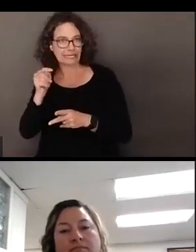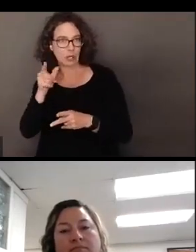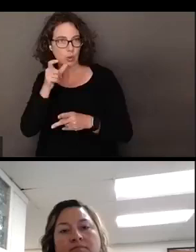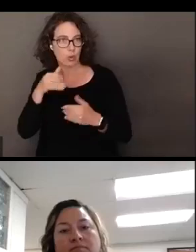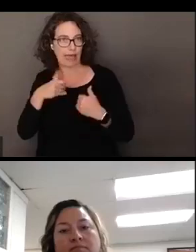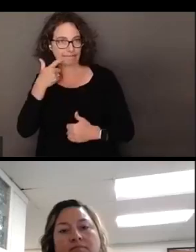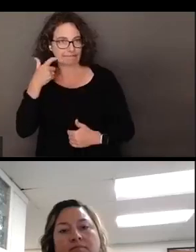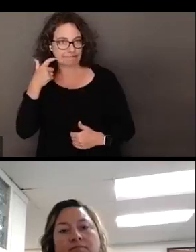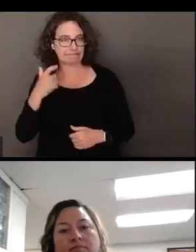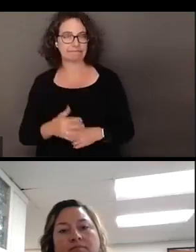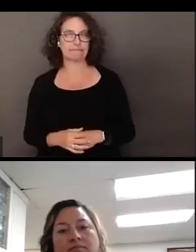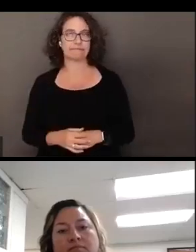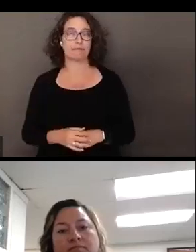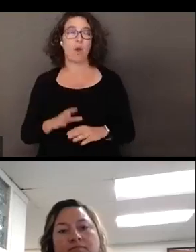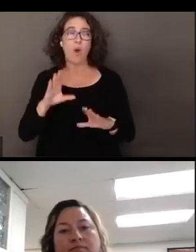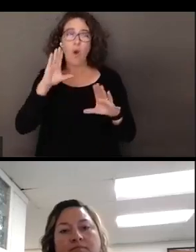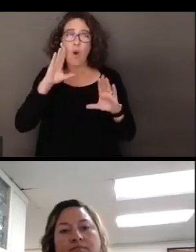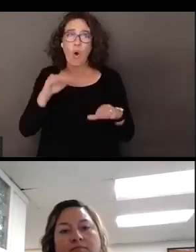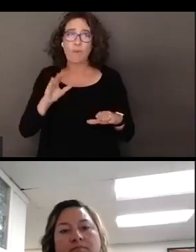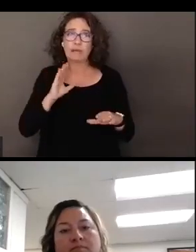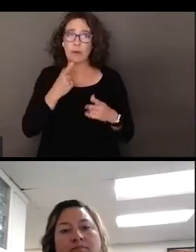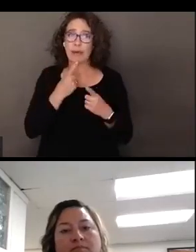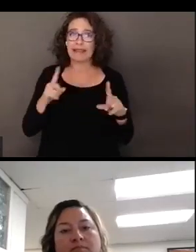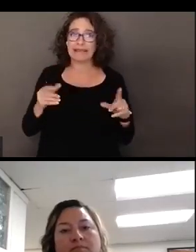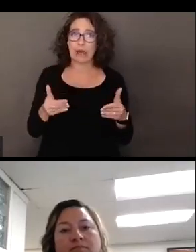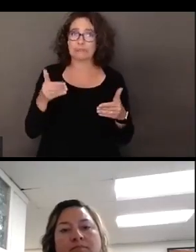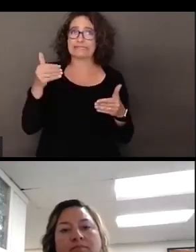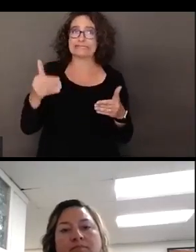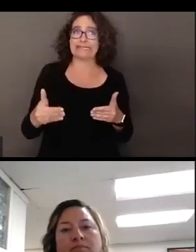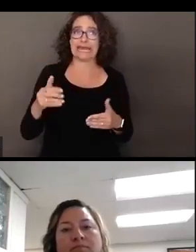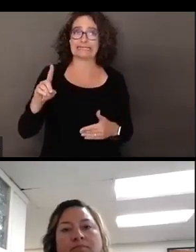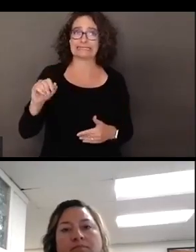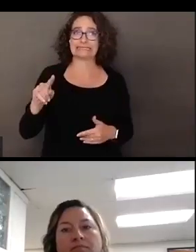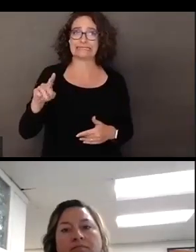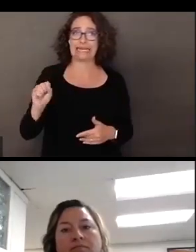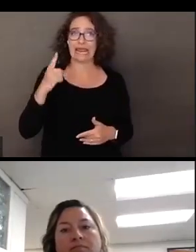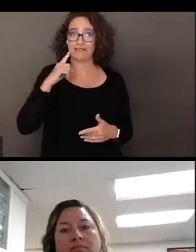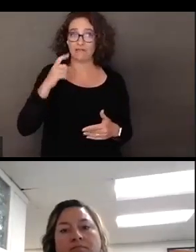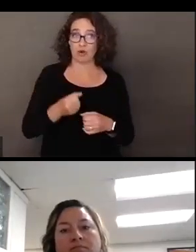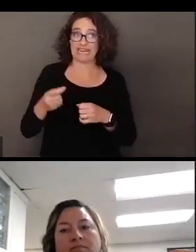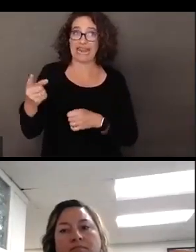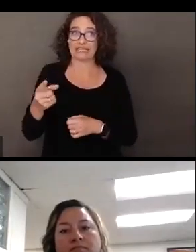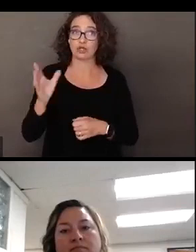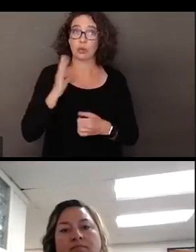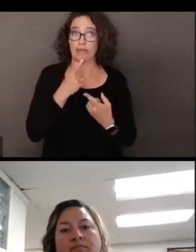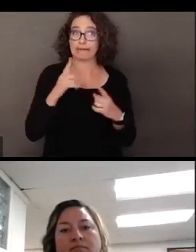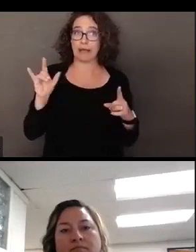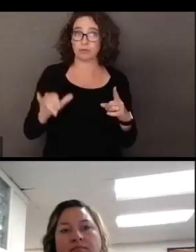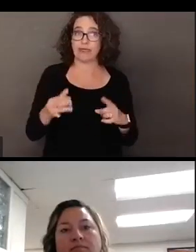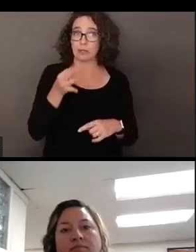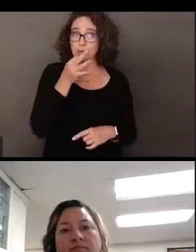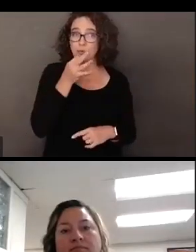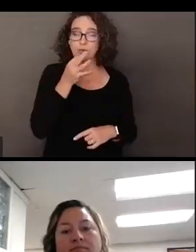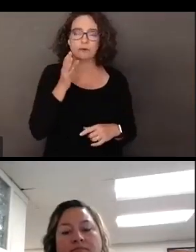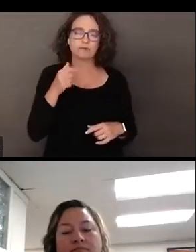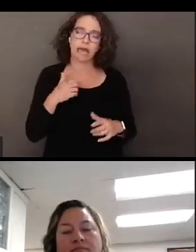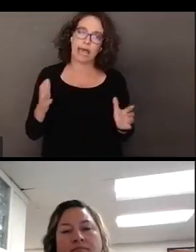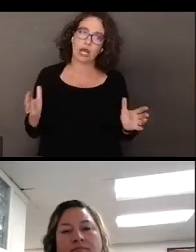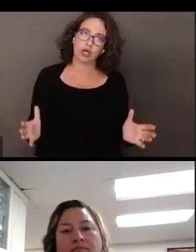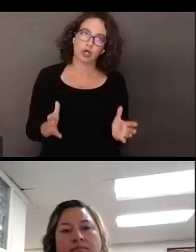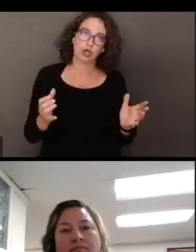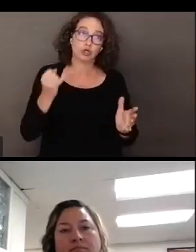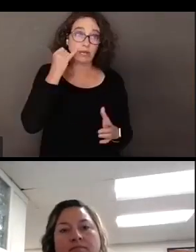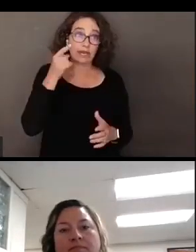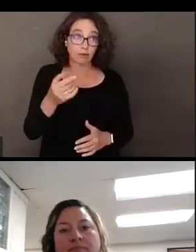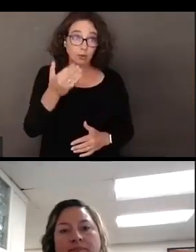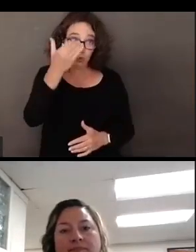hopefully announcing the next dates for the coming year soon. And I just encourage you, if you know somebody who's in that situation,